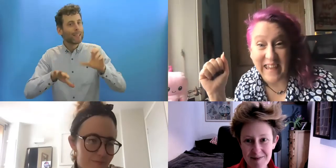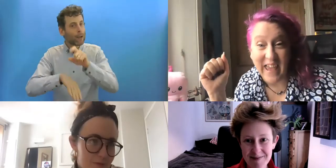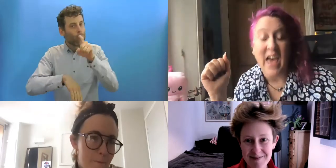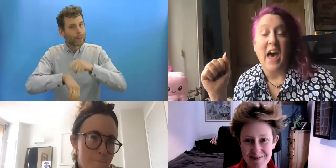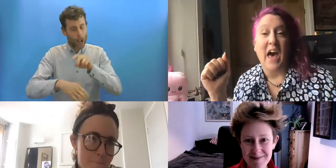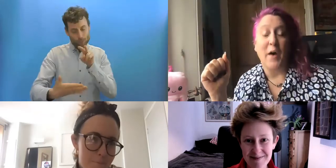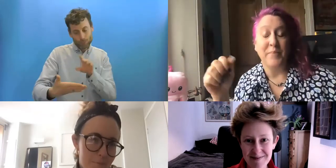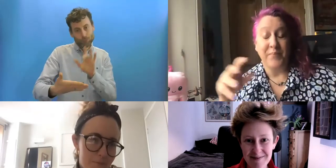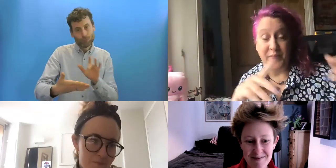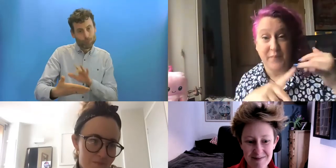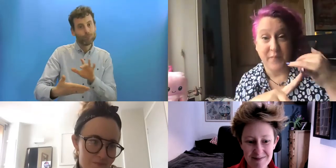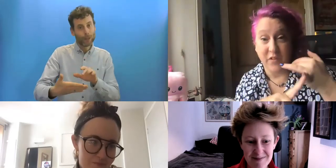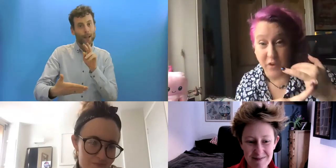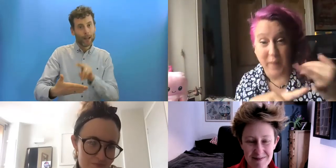early.